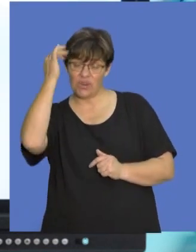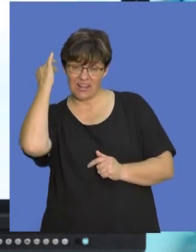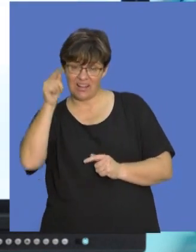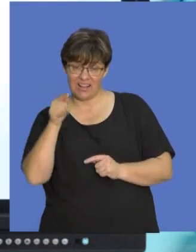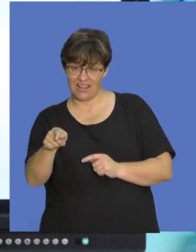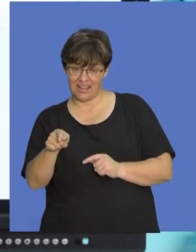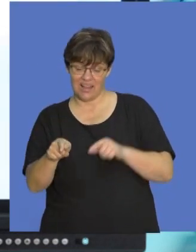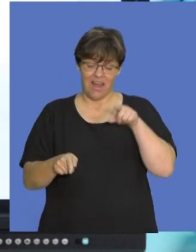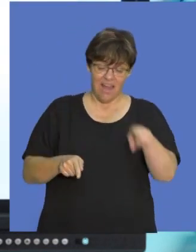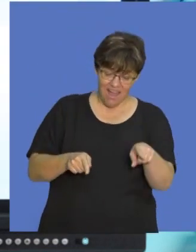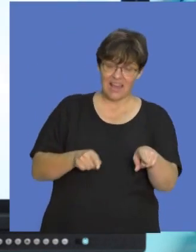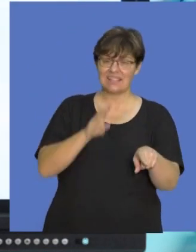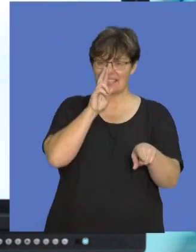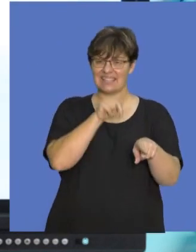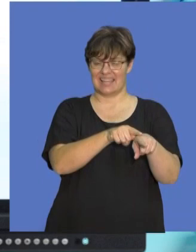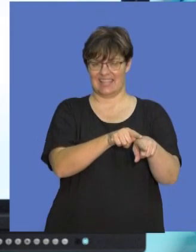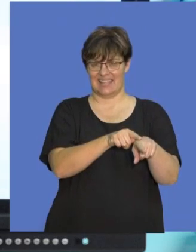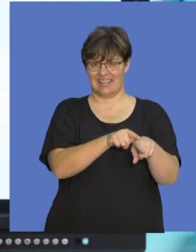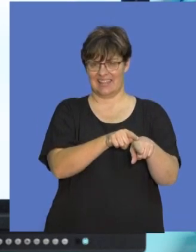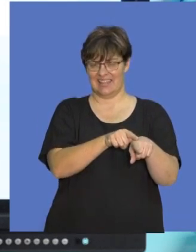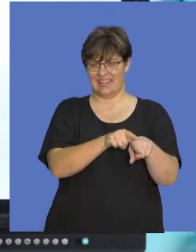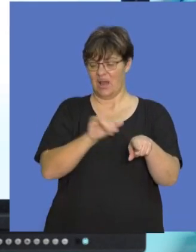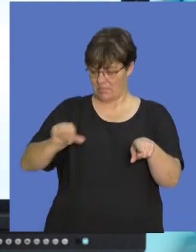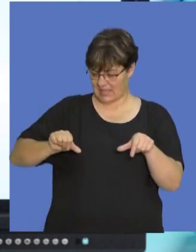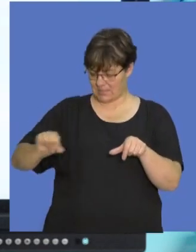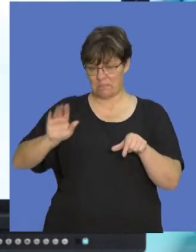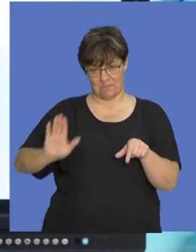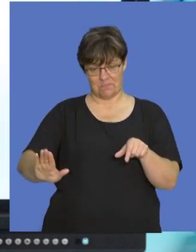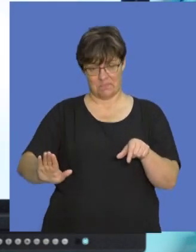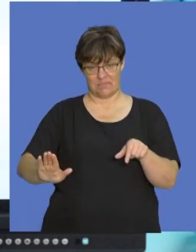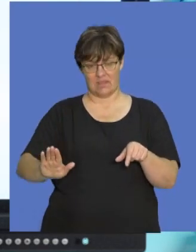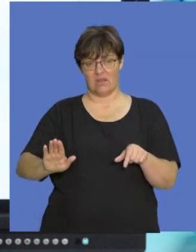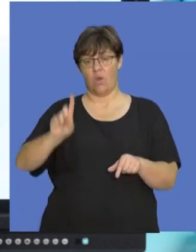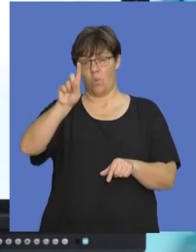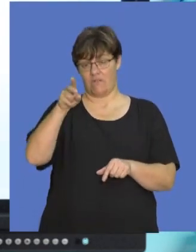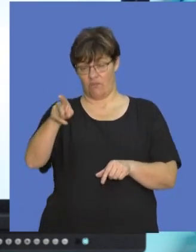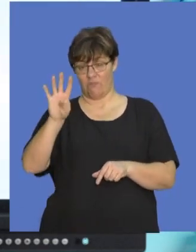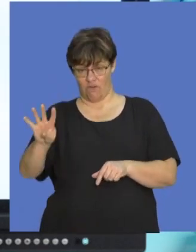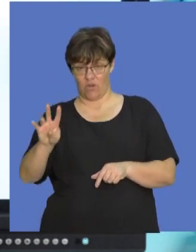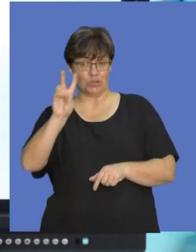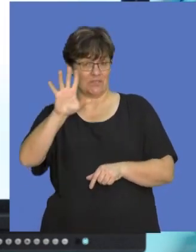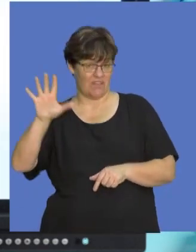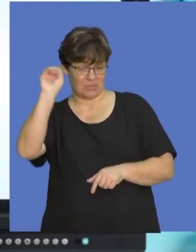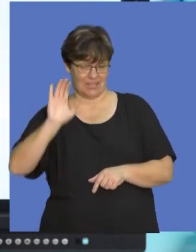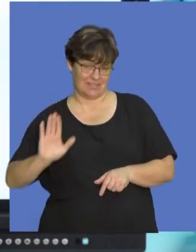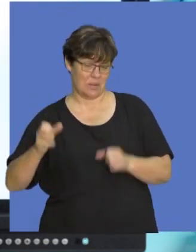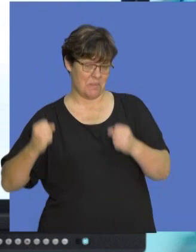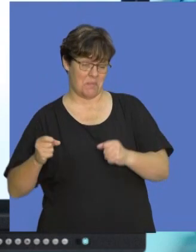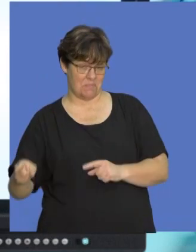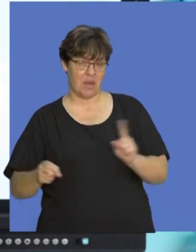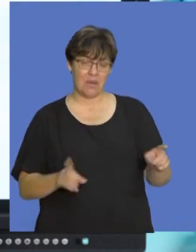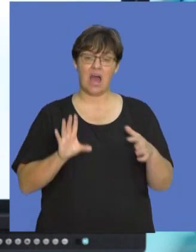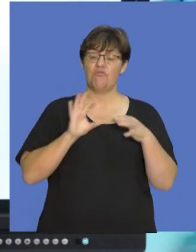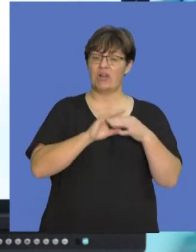the theoretical, or not to the theoretical. The theoretical probability stayed the same. It was 1 in 4,